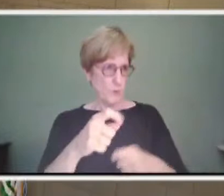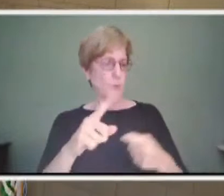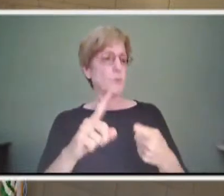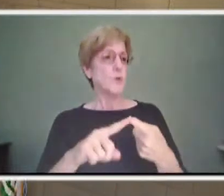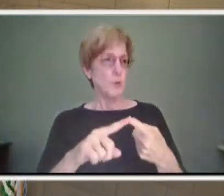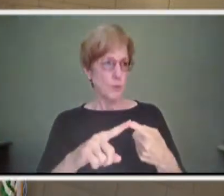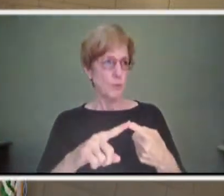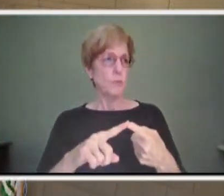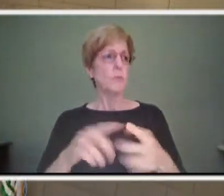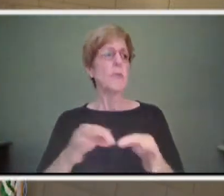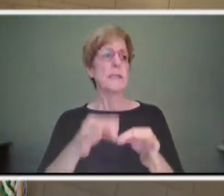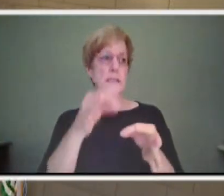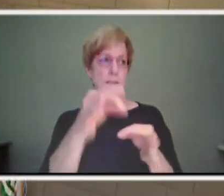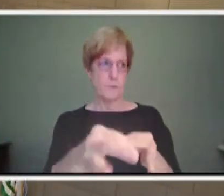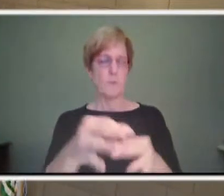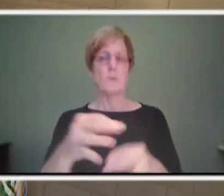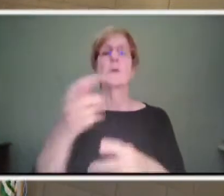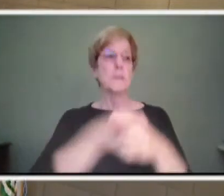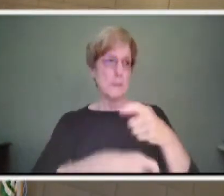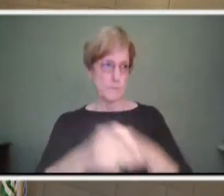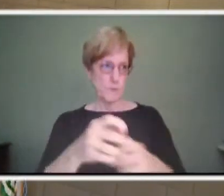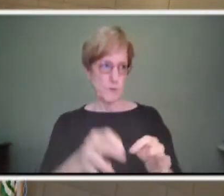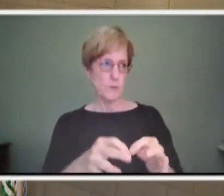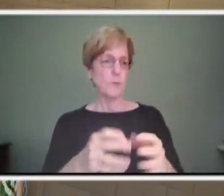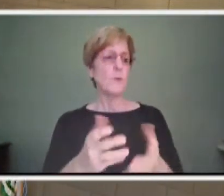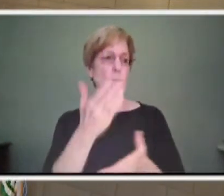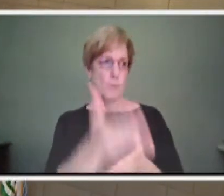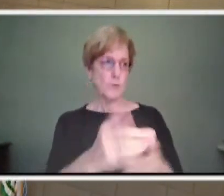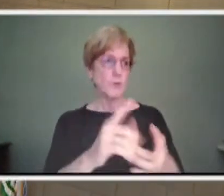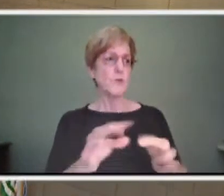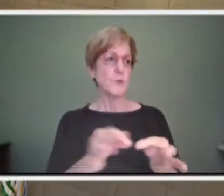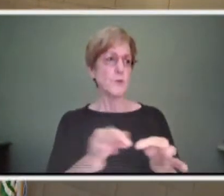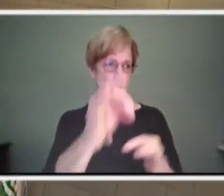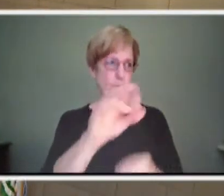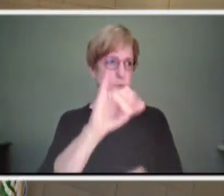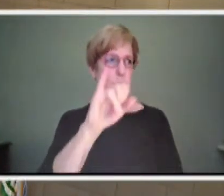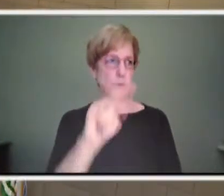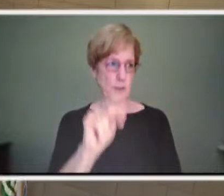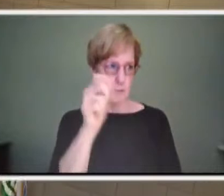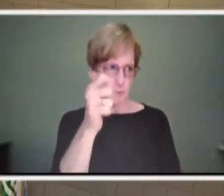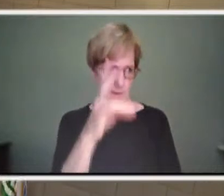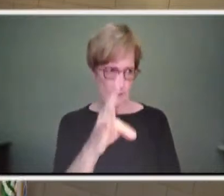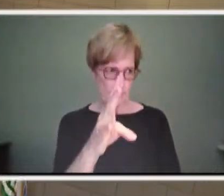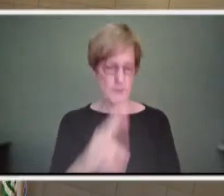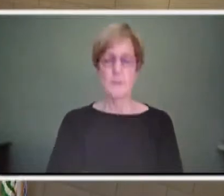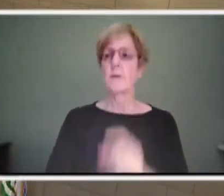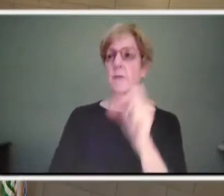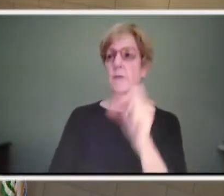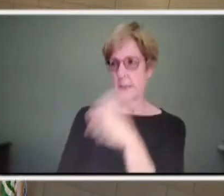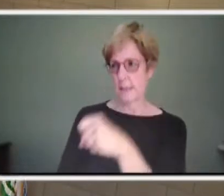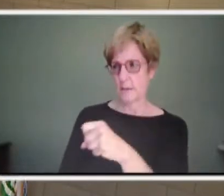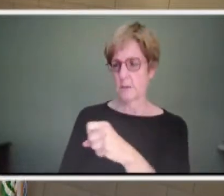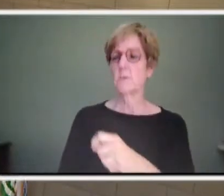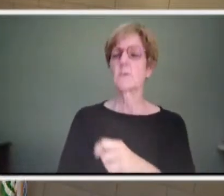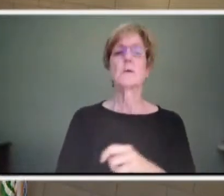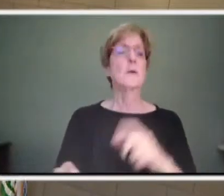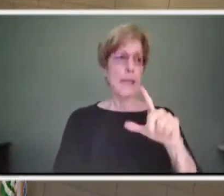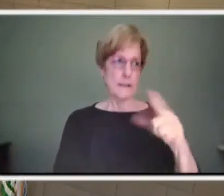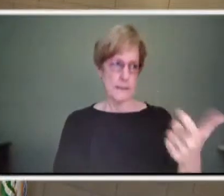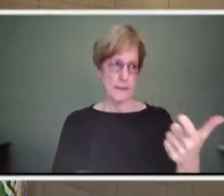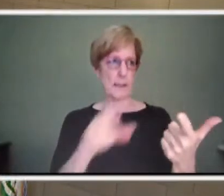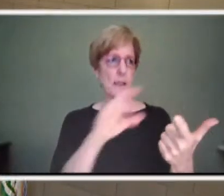defer. A substitute motion to defer this to January 17th. Yeah. And it's been seconded by Ms. Johnson. Thank you very